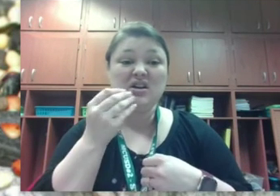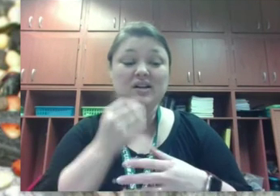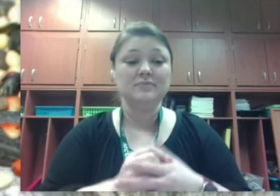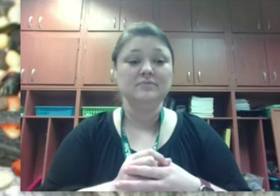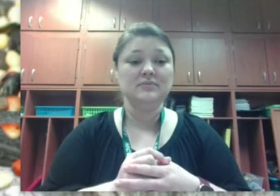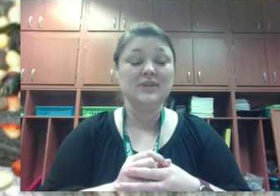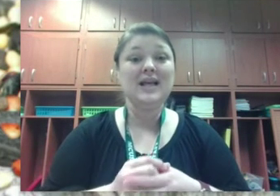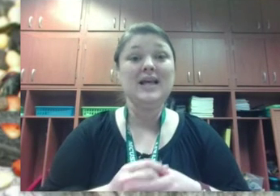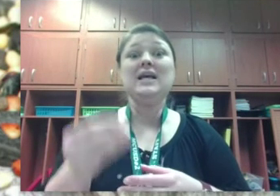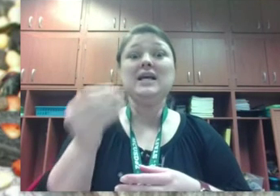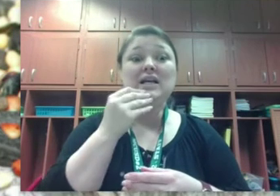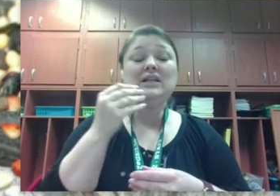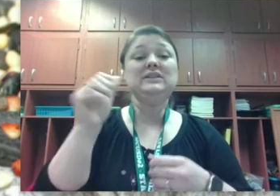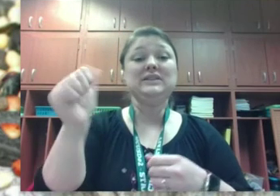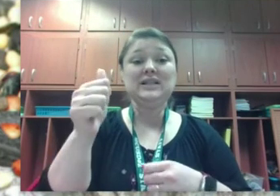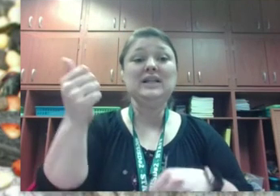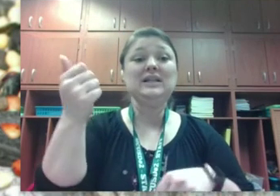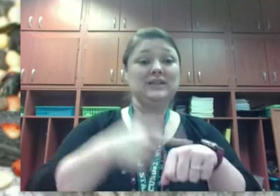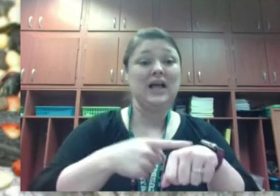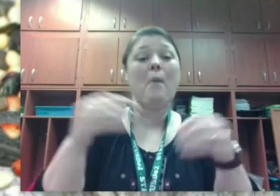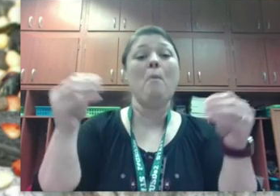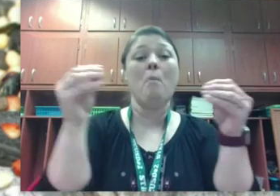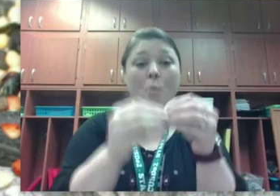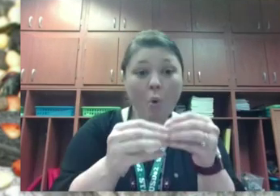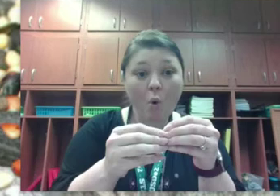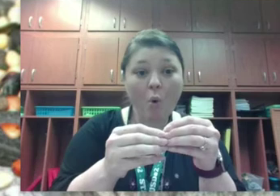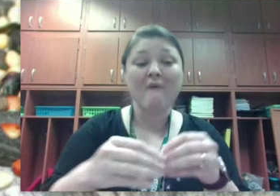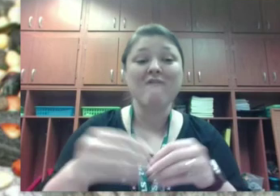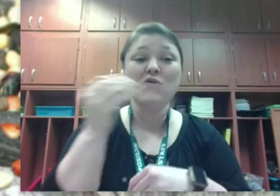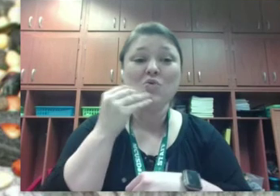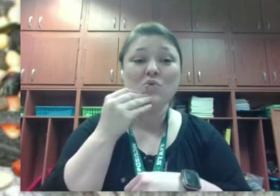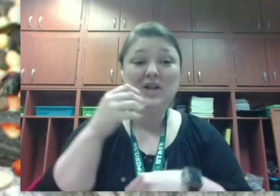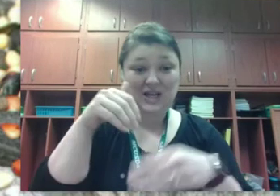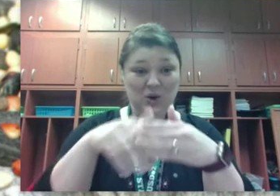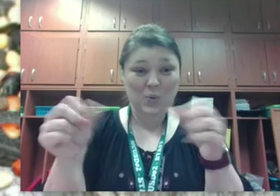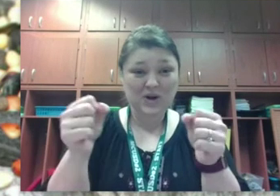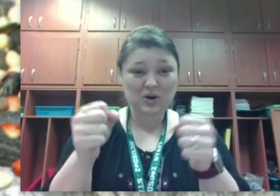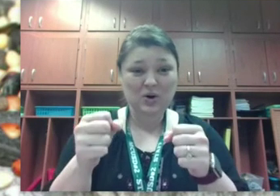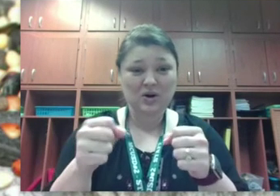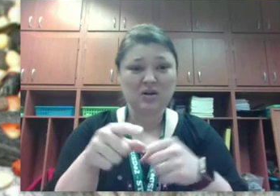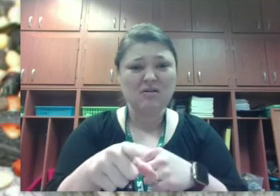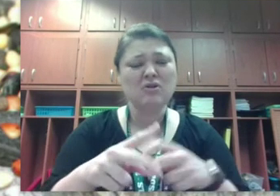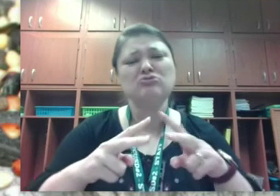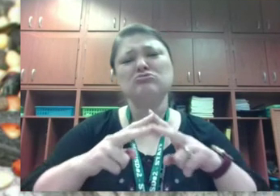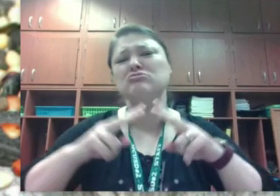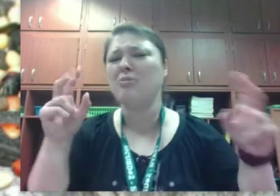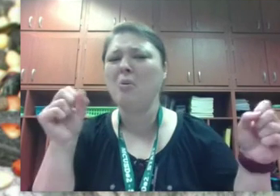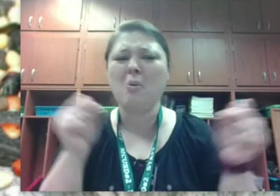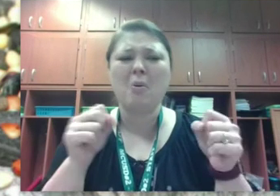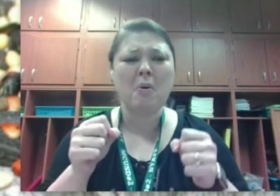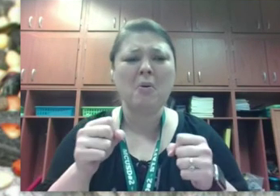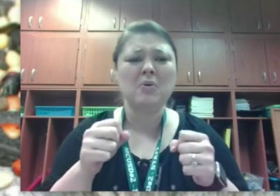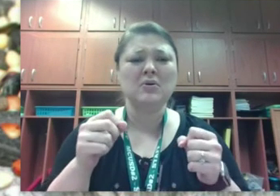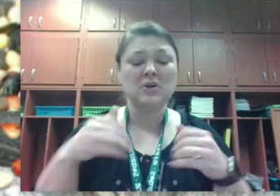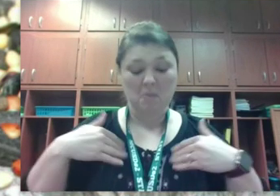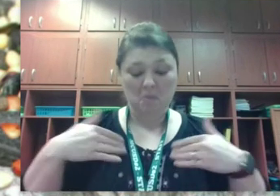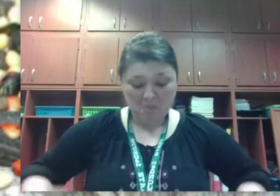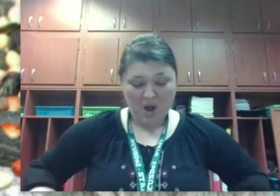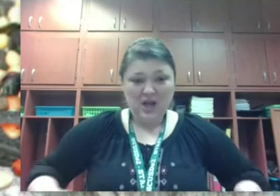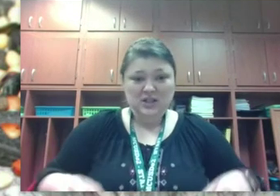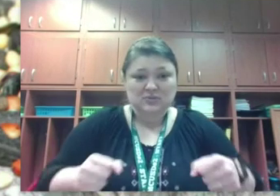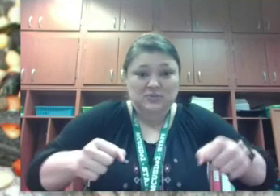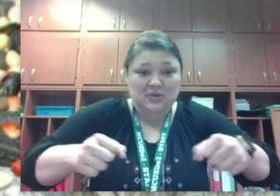more food during the winter. You see, it's so cold that they shiver to keep their